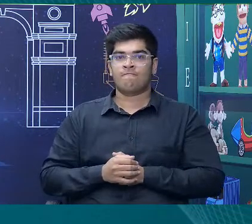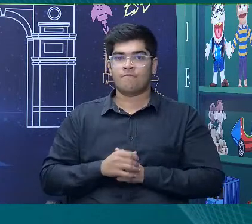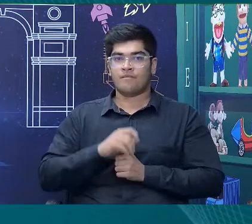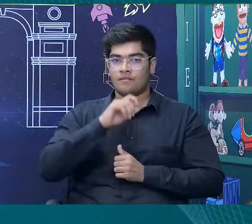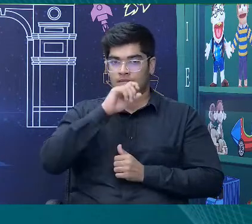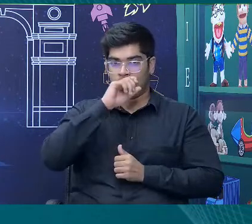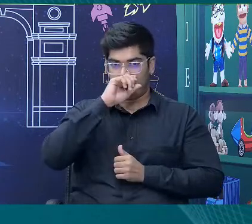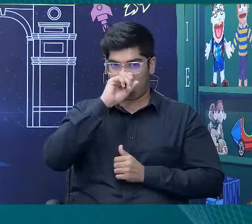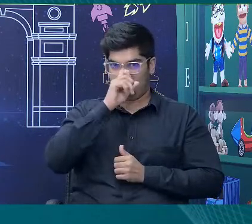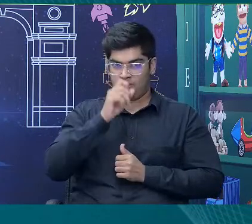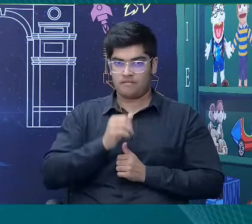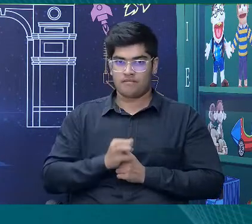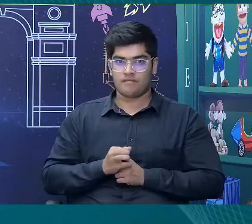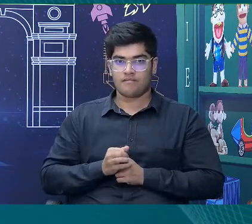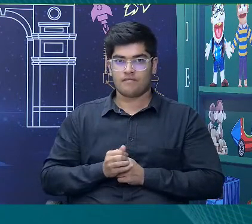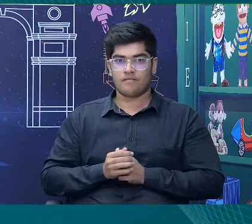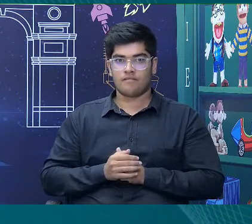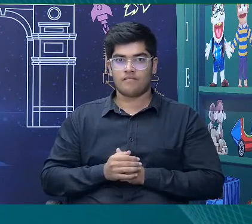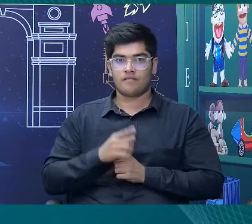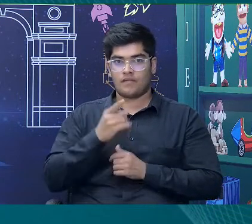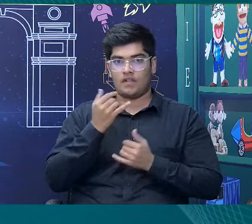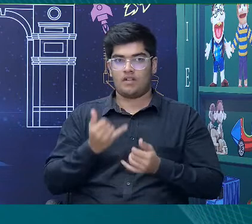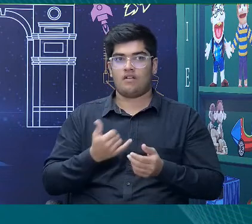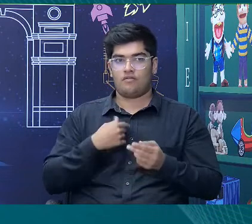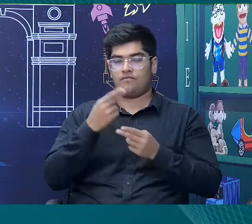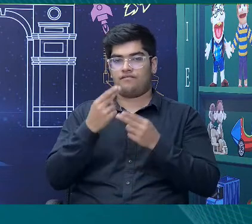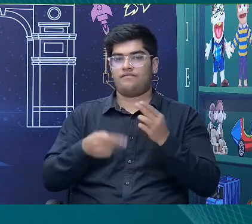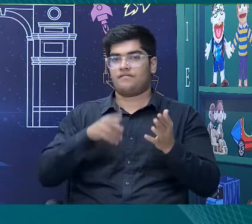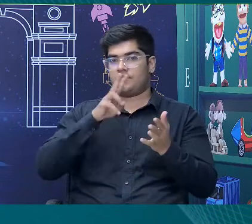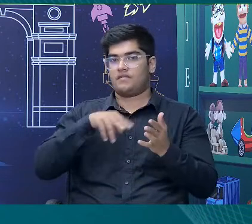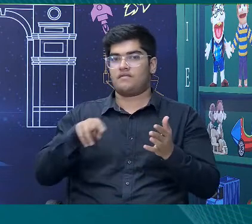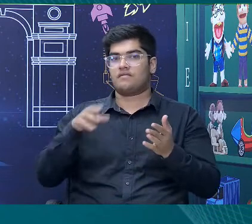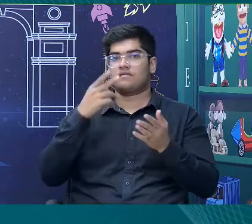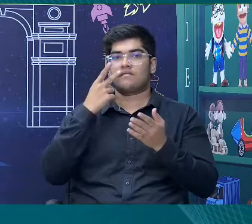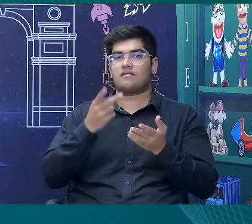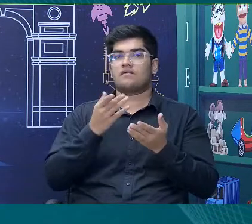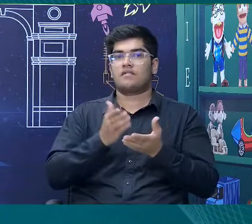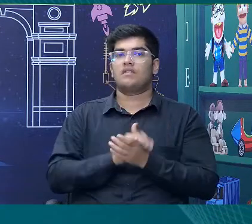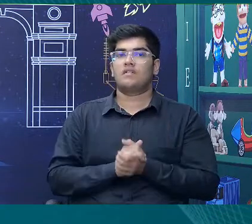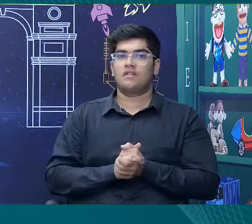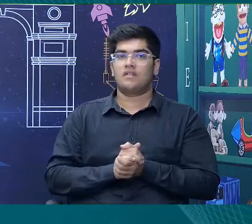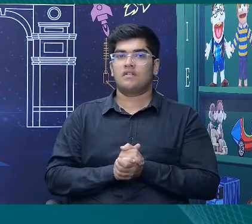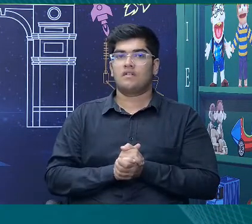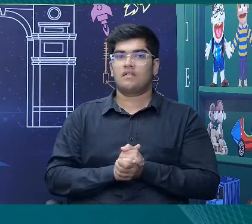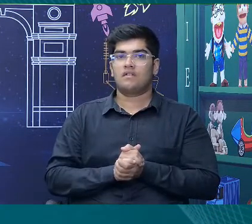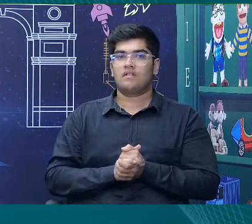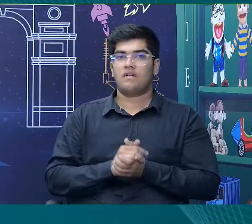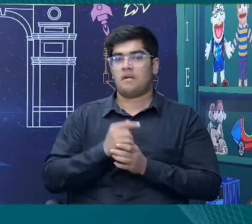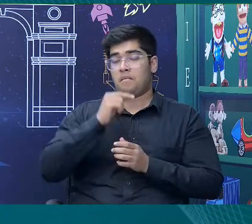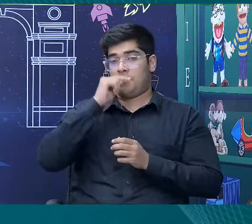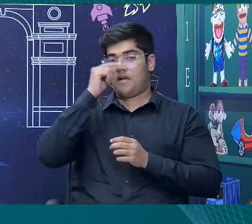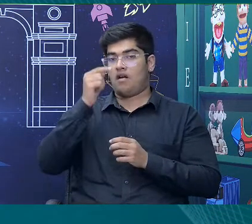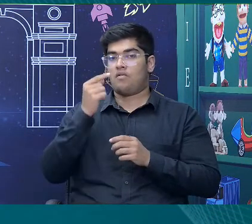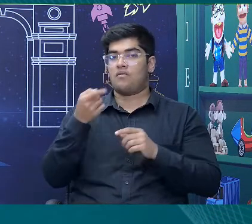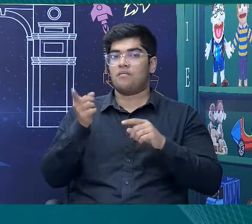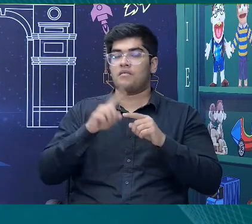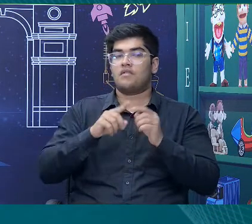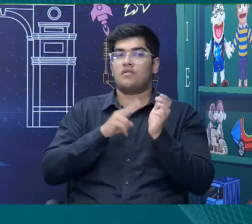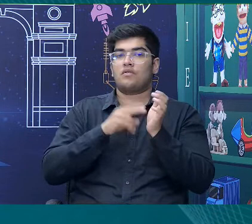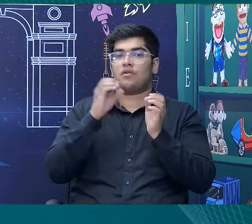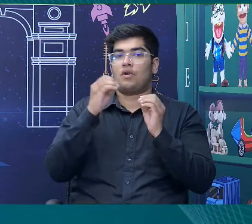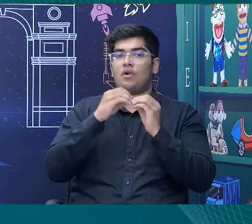Yeah. I'm going to read this for you, Yes. children. It says, "Honored and noble